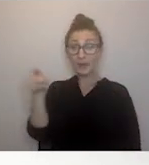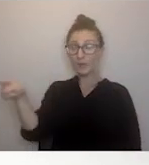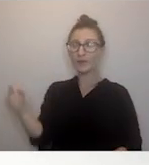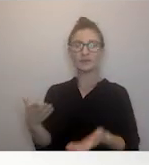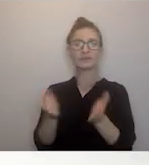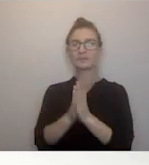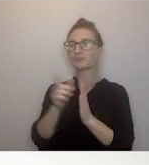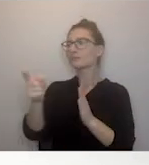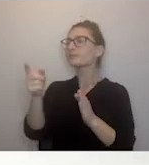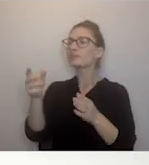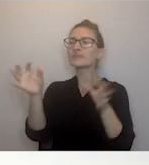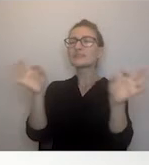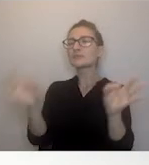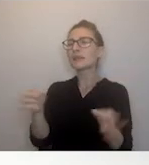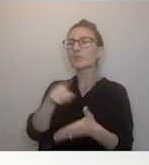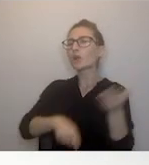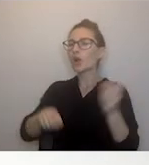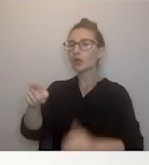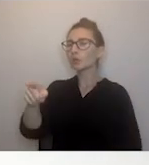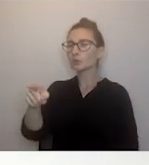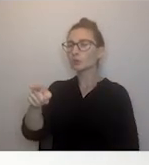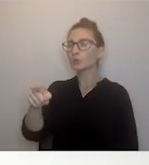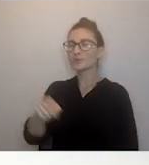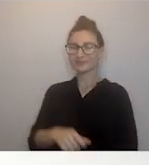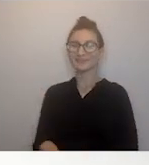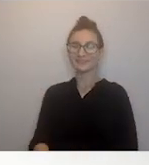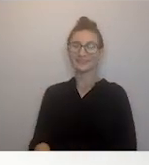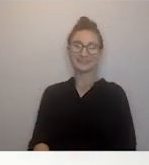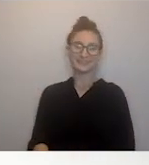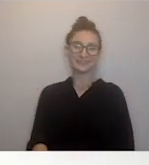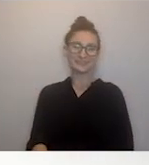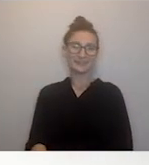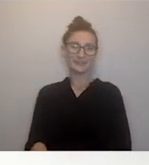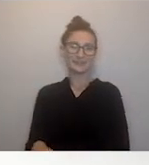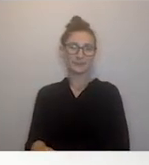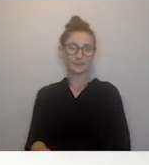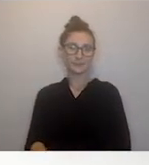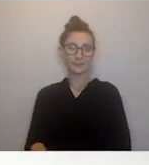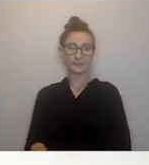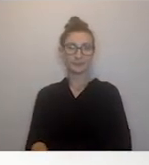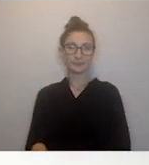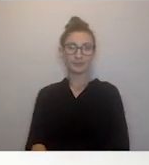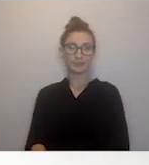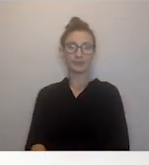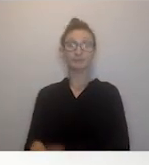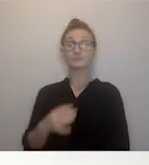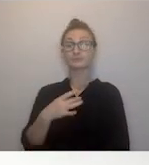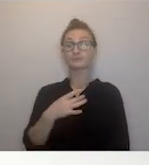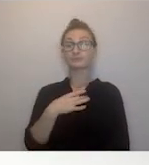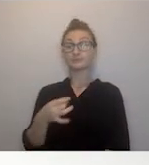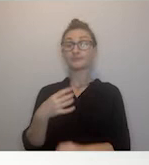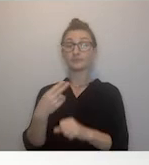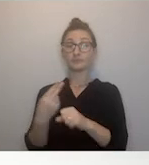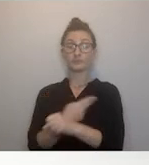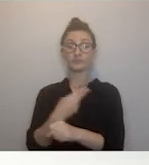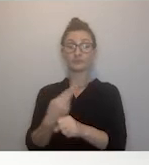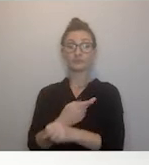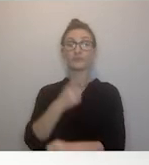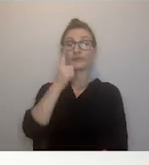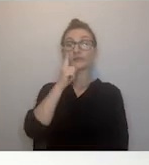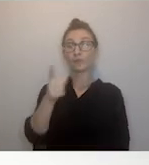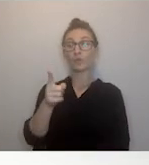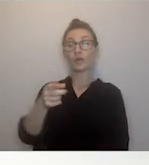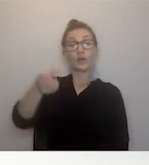I'll point at students and allow them to tell me what they are within the marketplace if I didn't assign it to them. I love using this